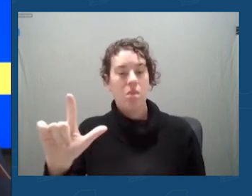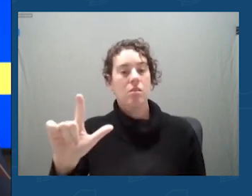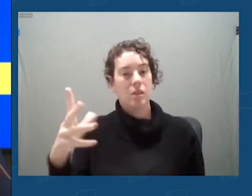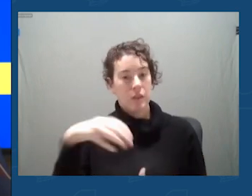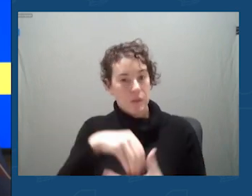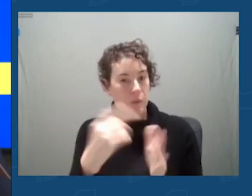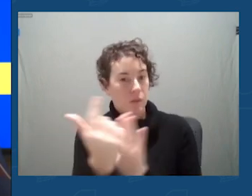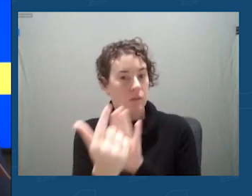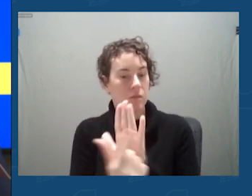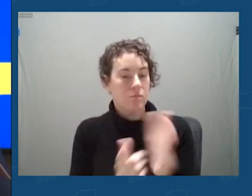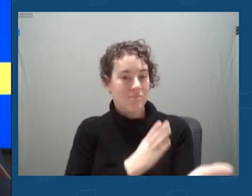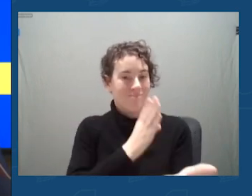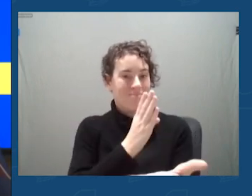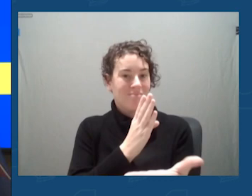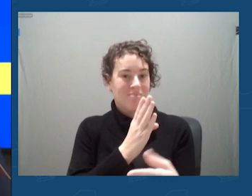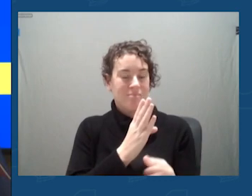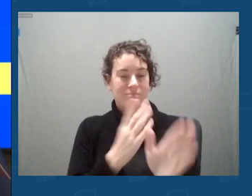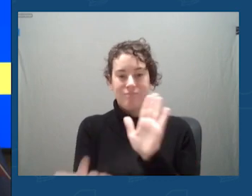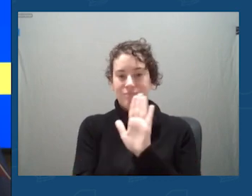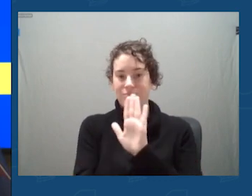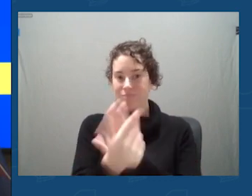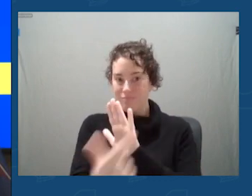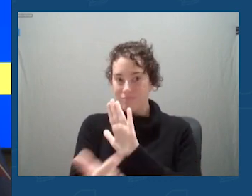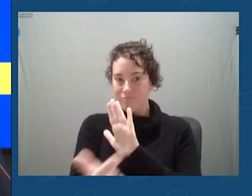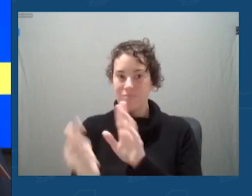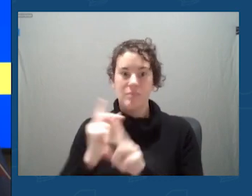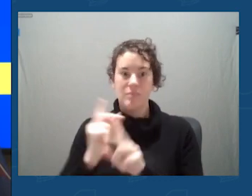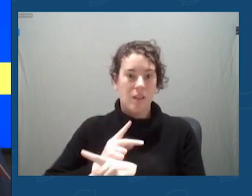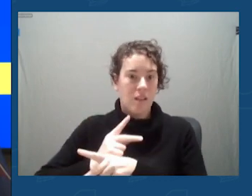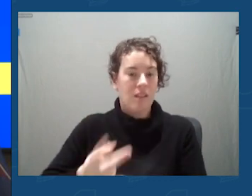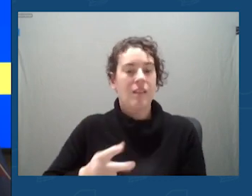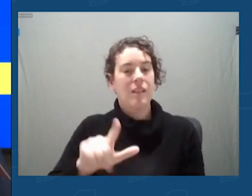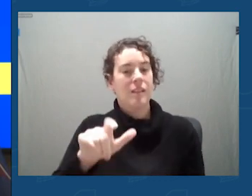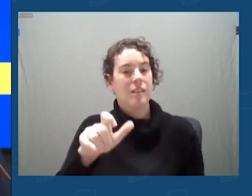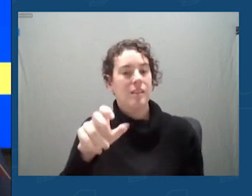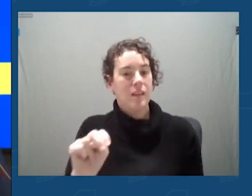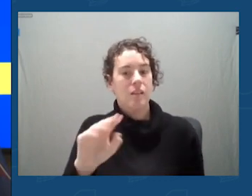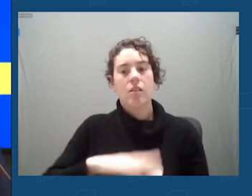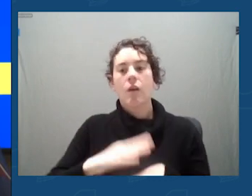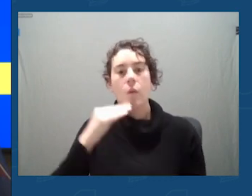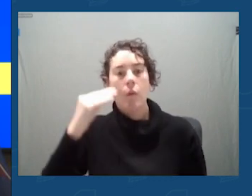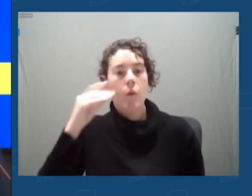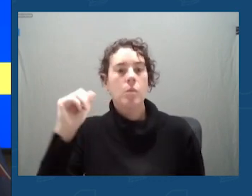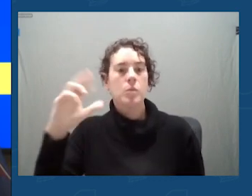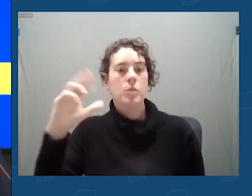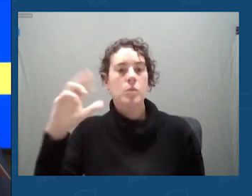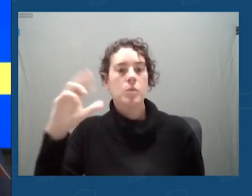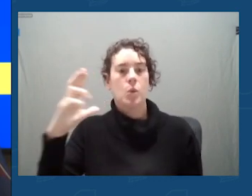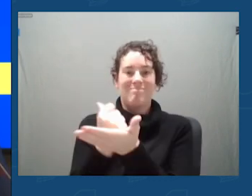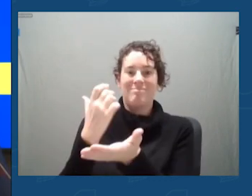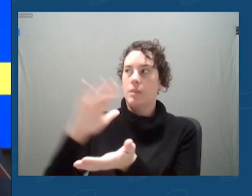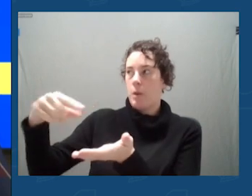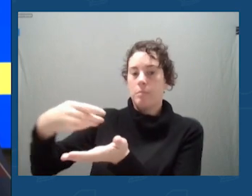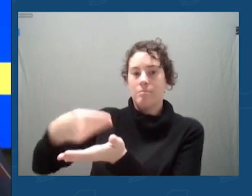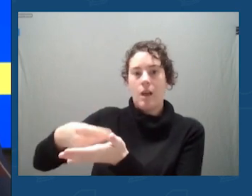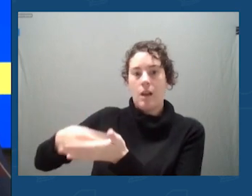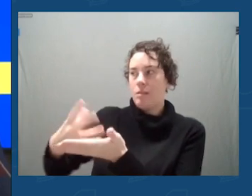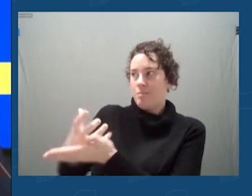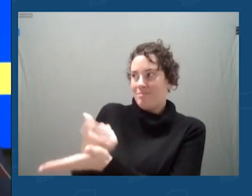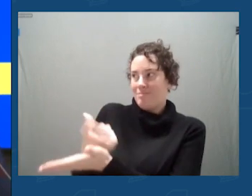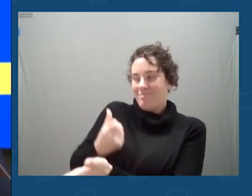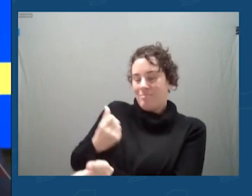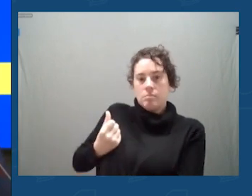banning providers from placing liens on patients' homes and garnishing their wages in medical debt cases.